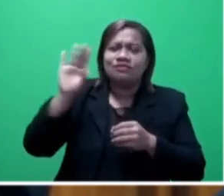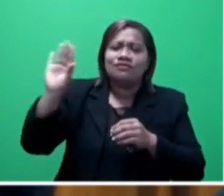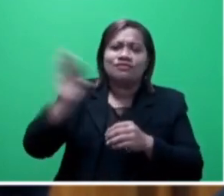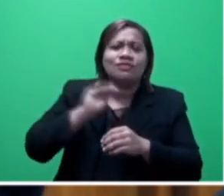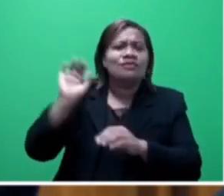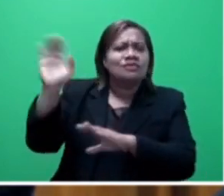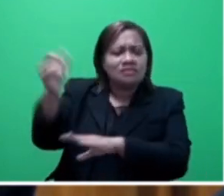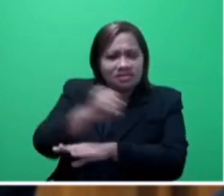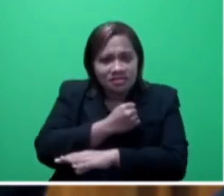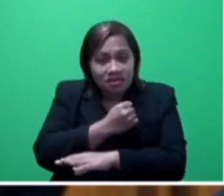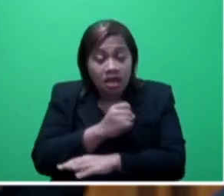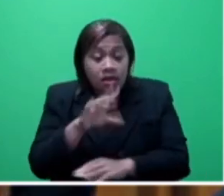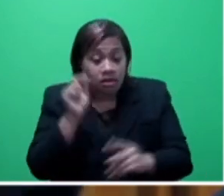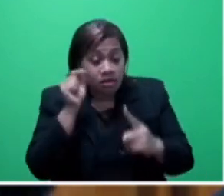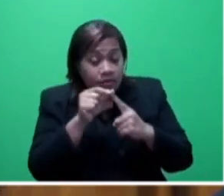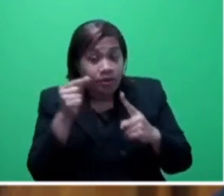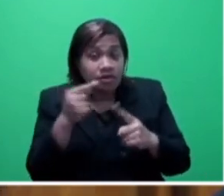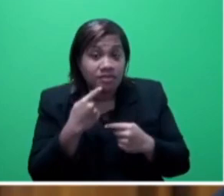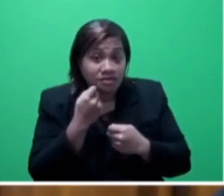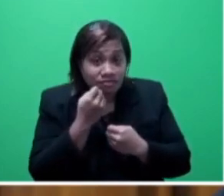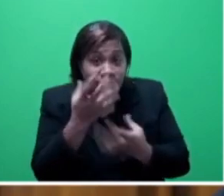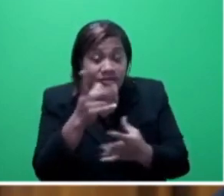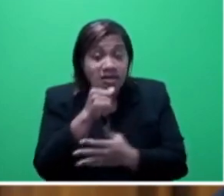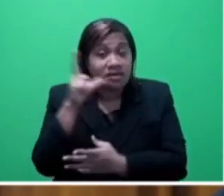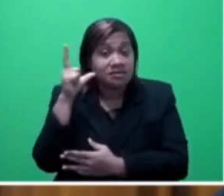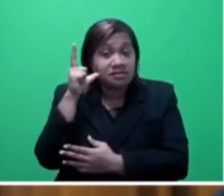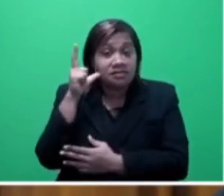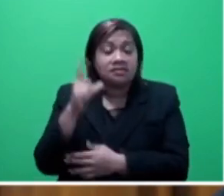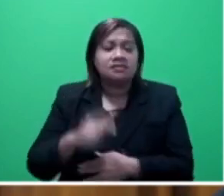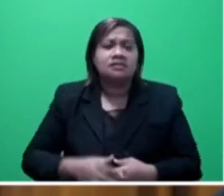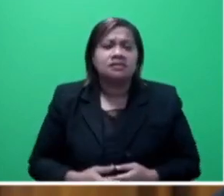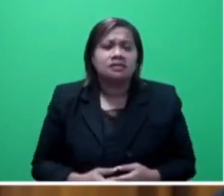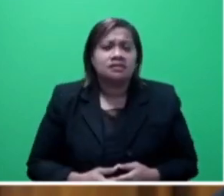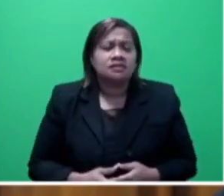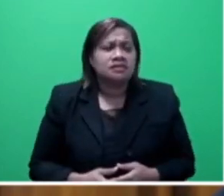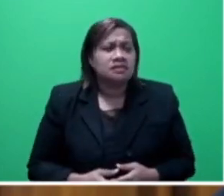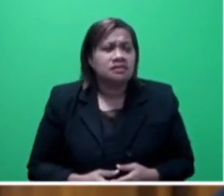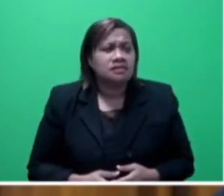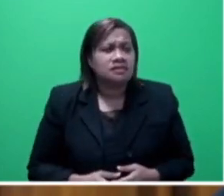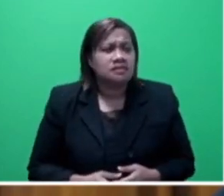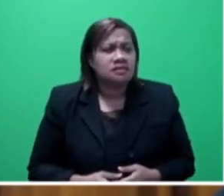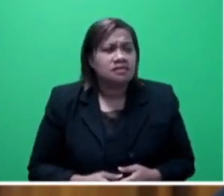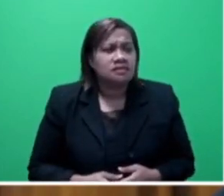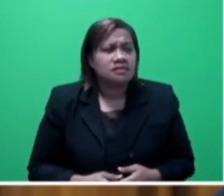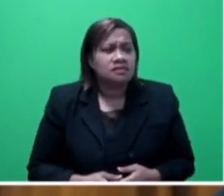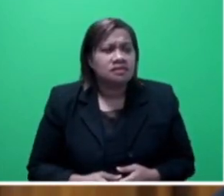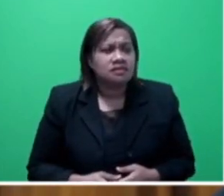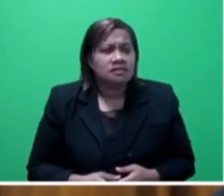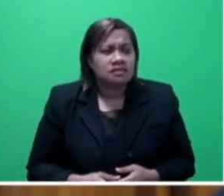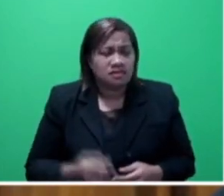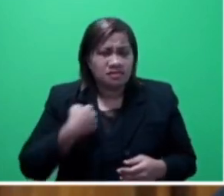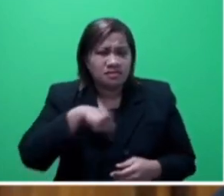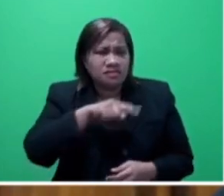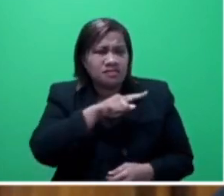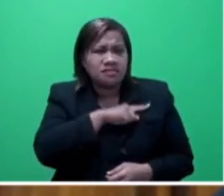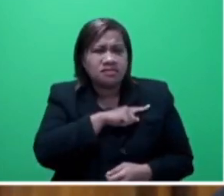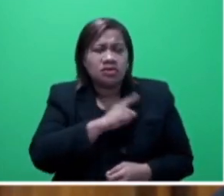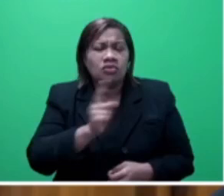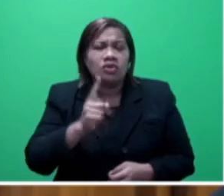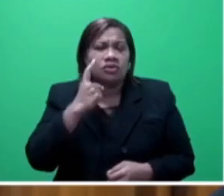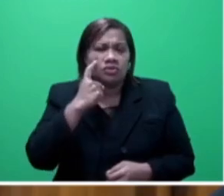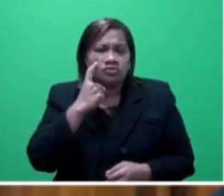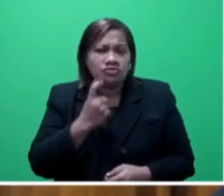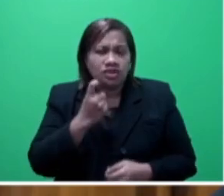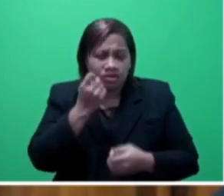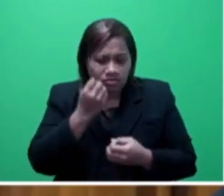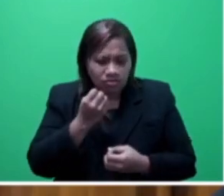made yesterday with respect to our narrow base and us putting, in some sense, all eggs